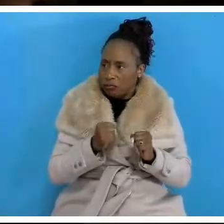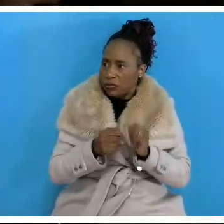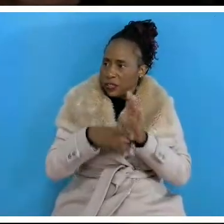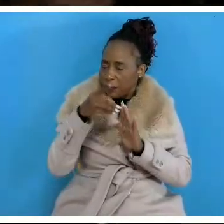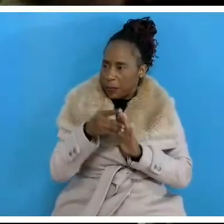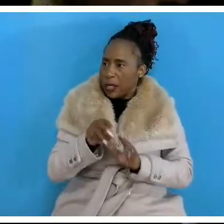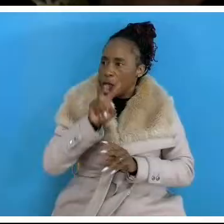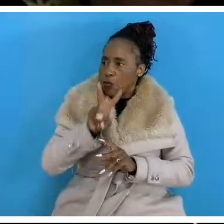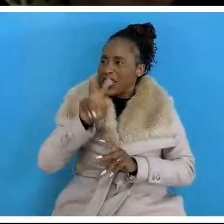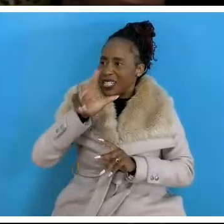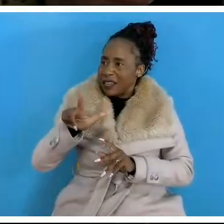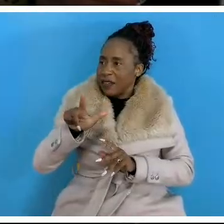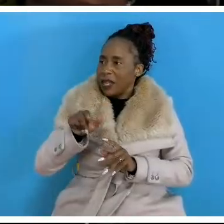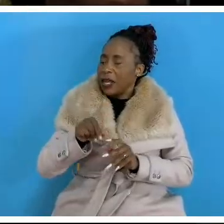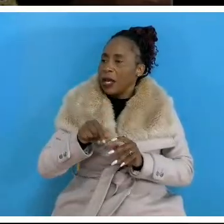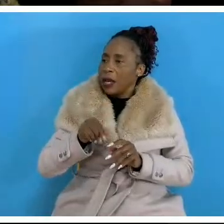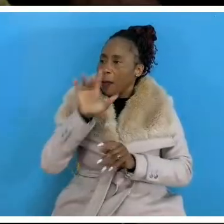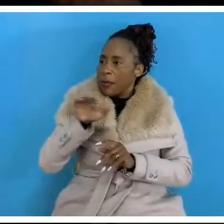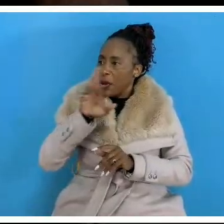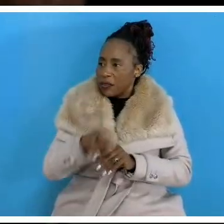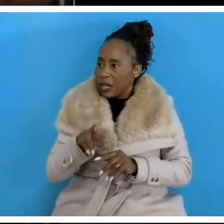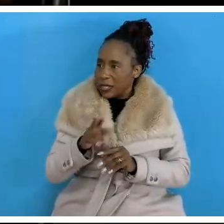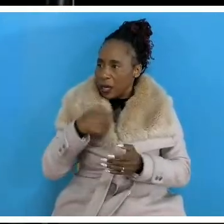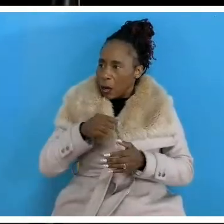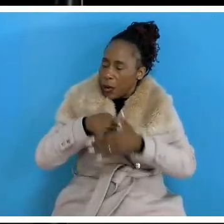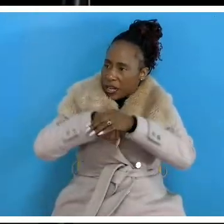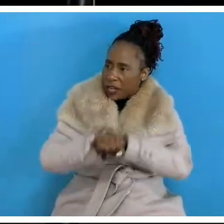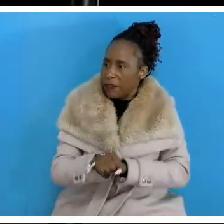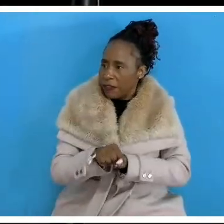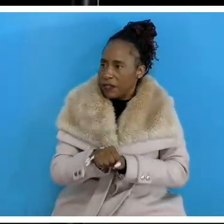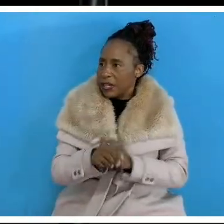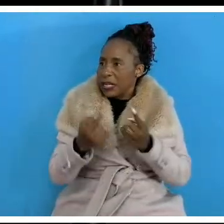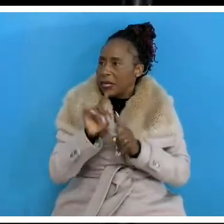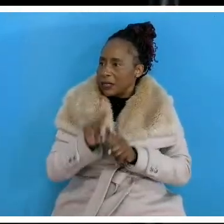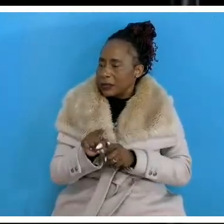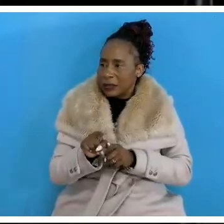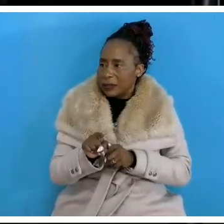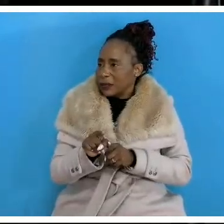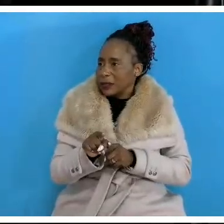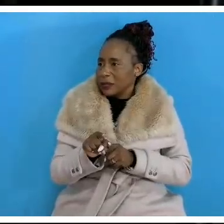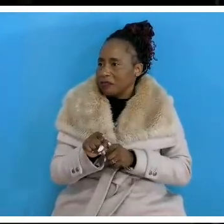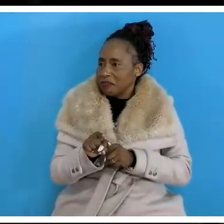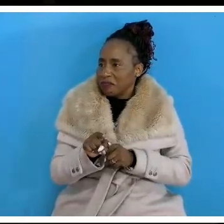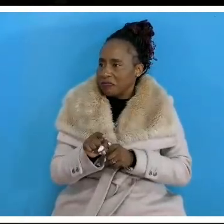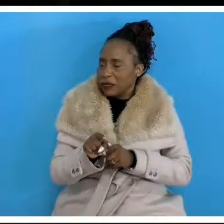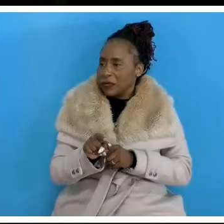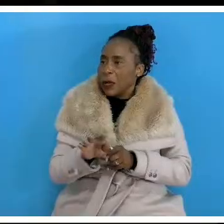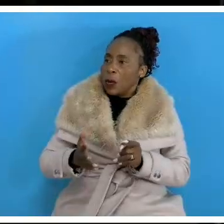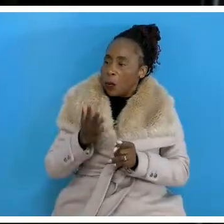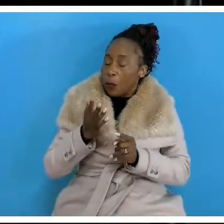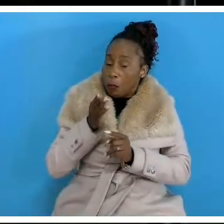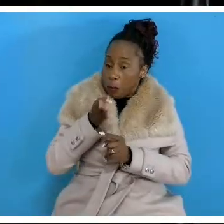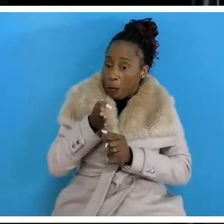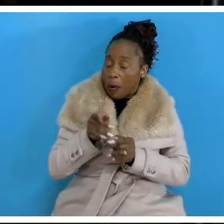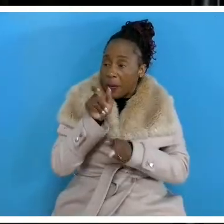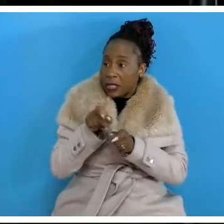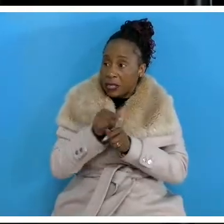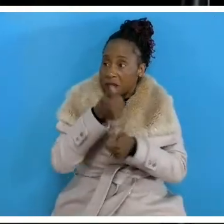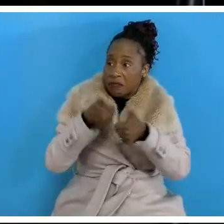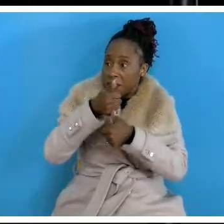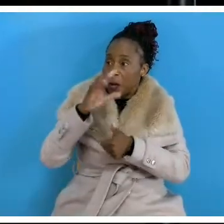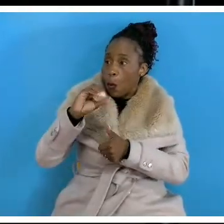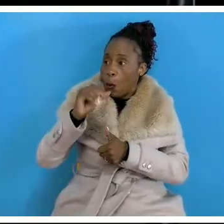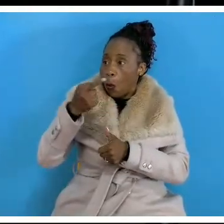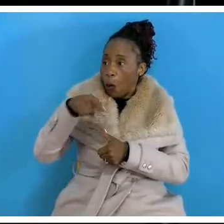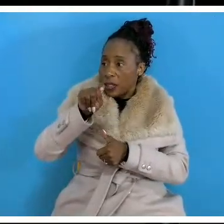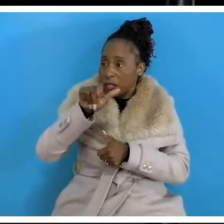27 billion we gave birth to, it was brought by Dikgang Uhuru Mohile. He was the head of COCTA, and he came with a document that